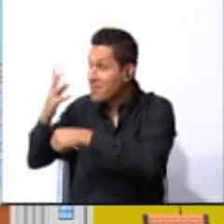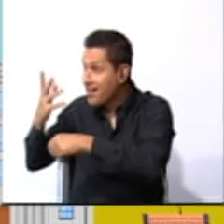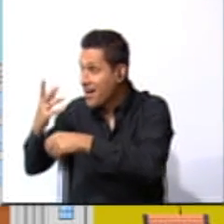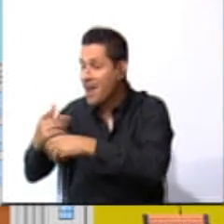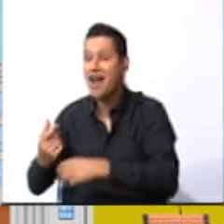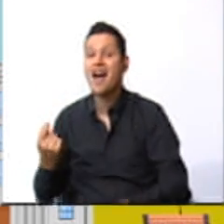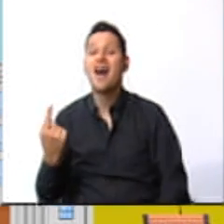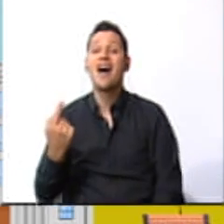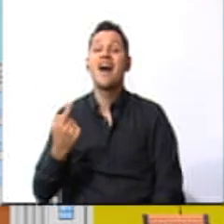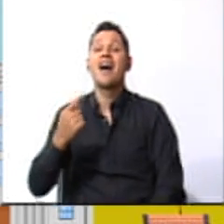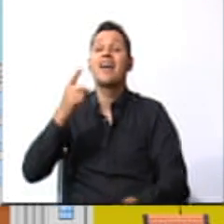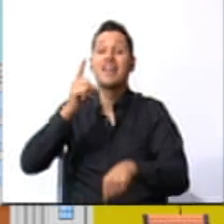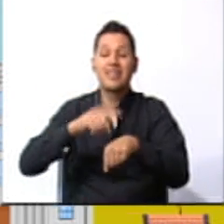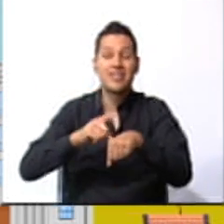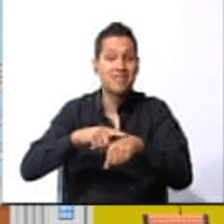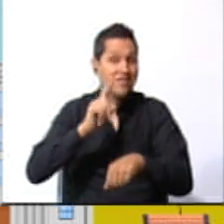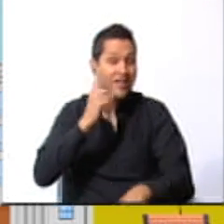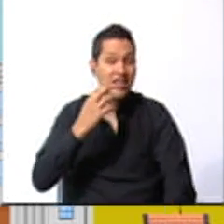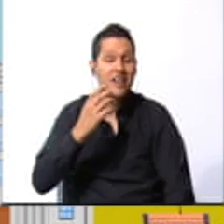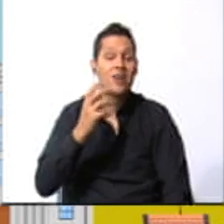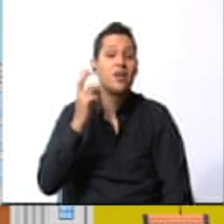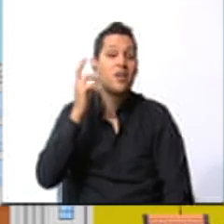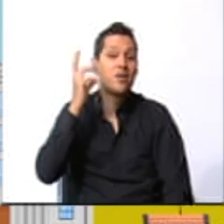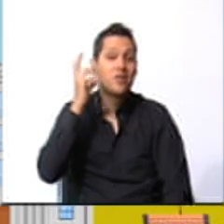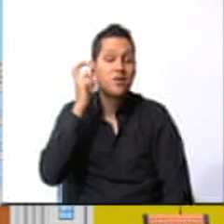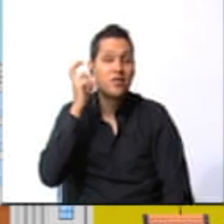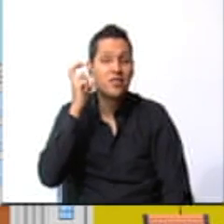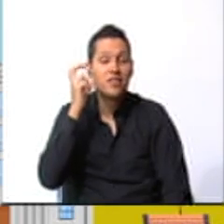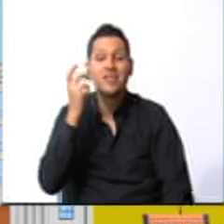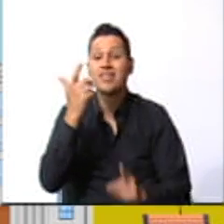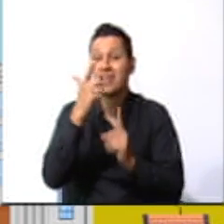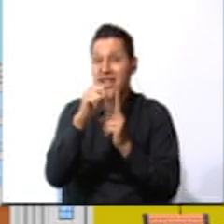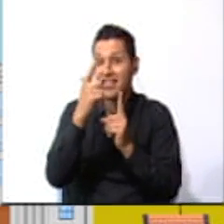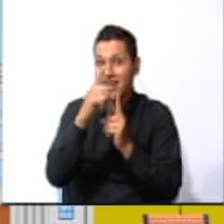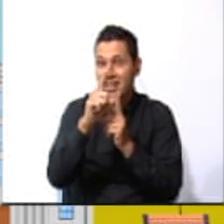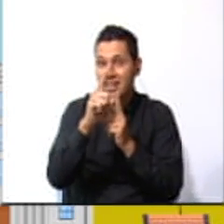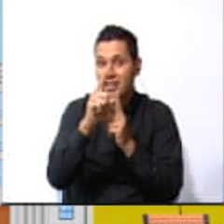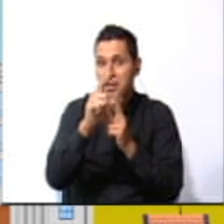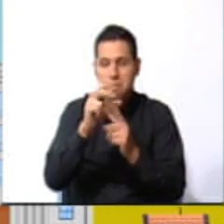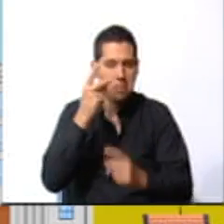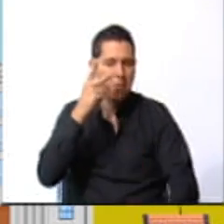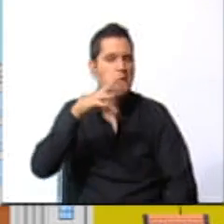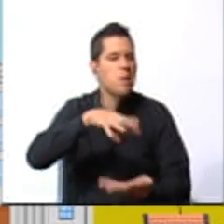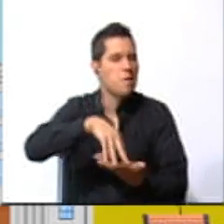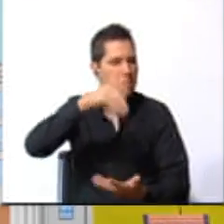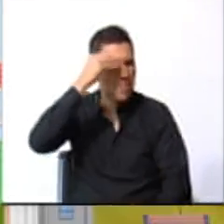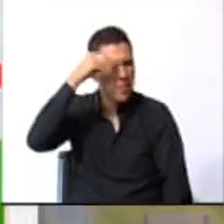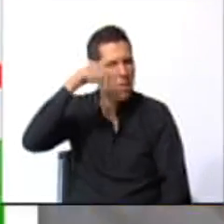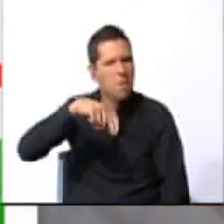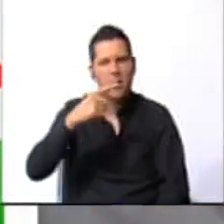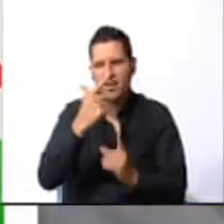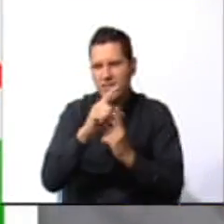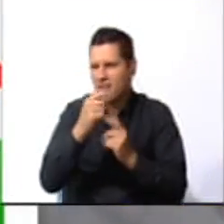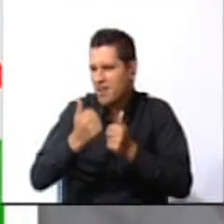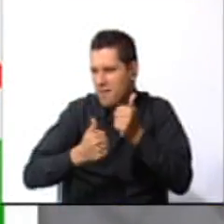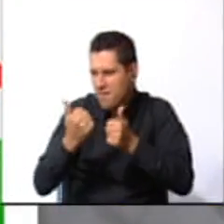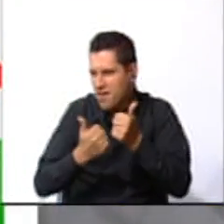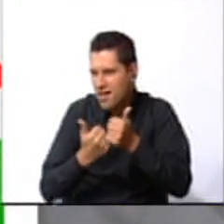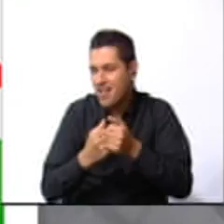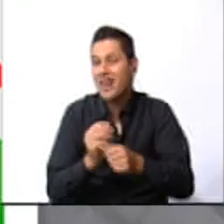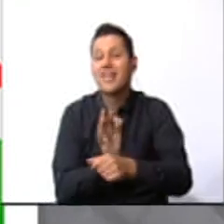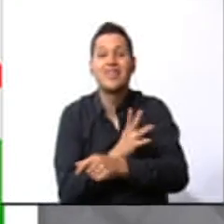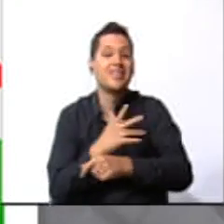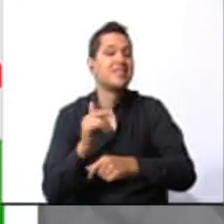letters. Pay attention to the sound that we are going to learn today. Oh, yes, teacher. Can you make